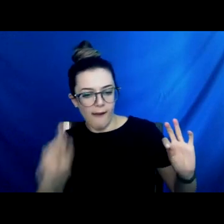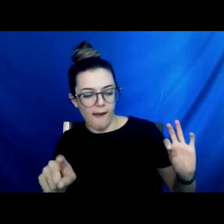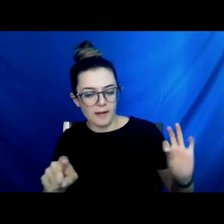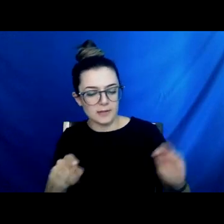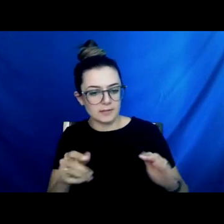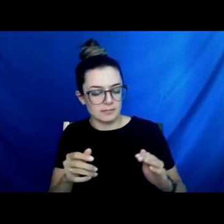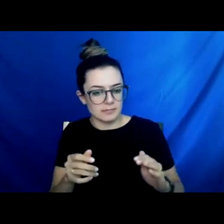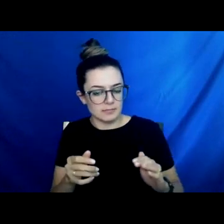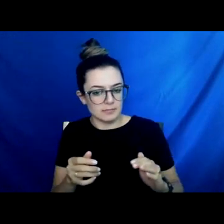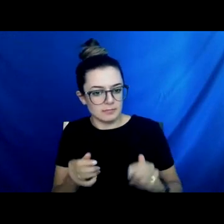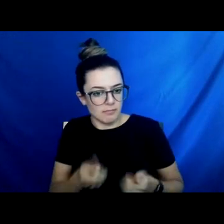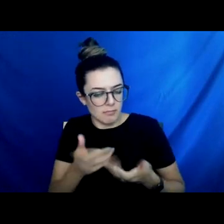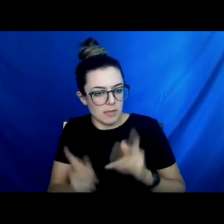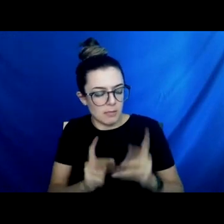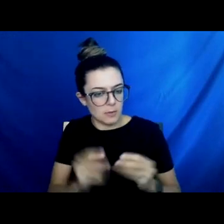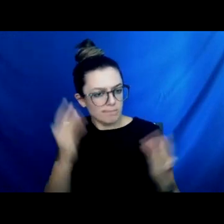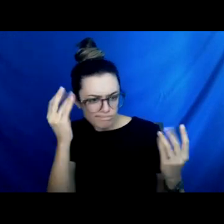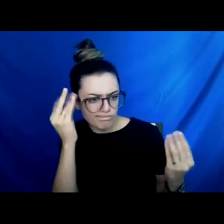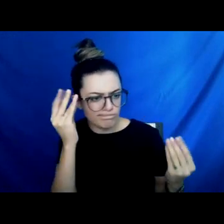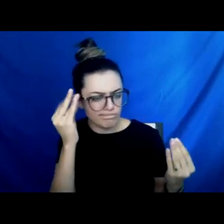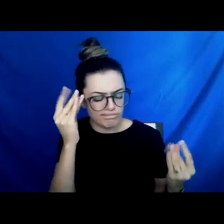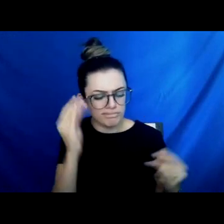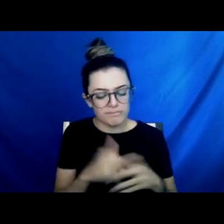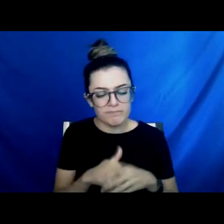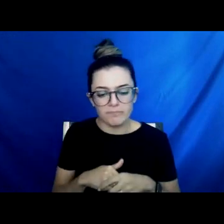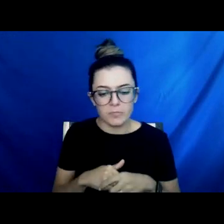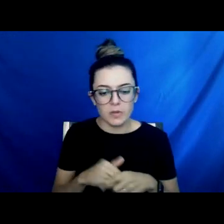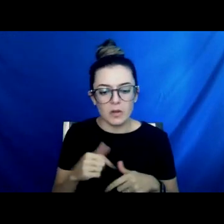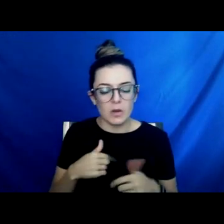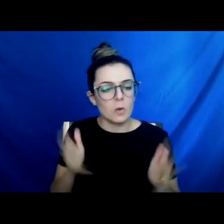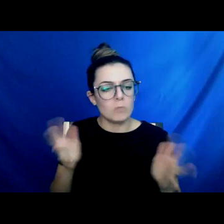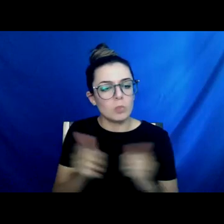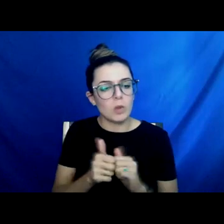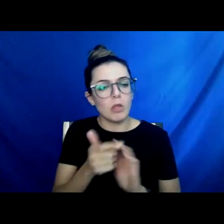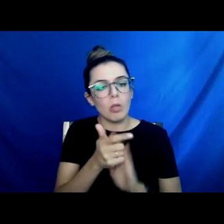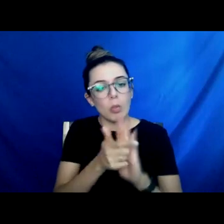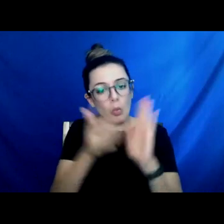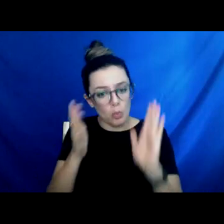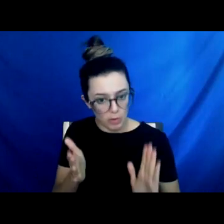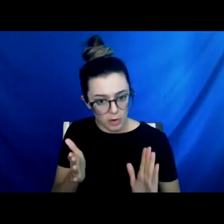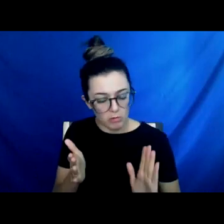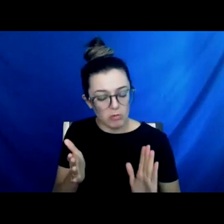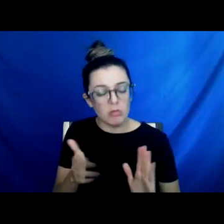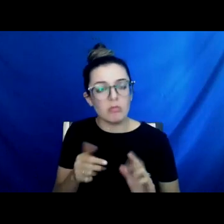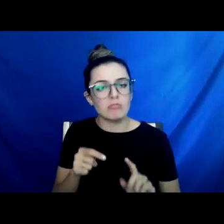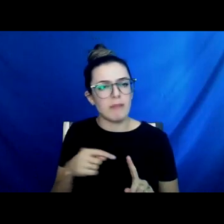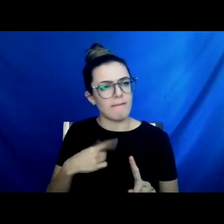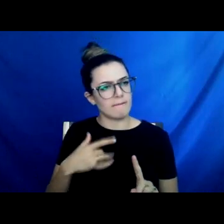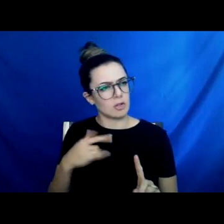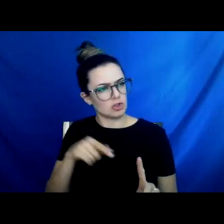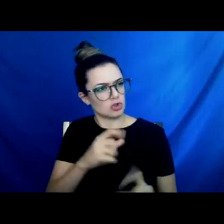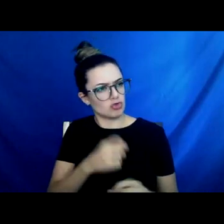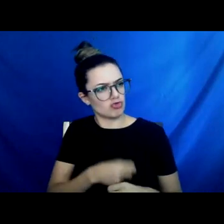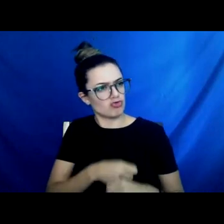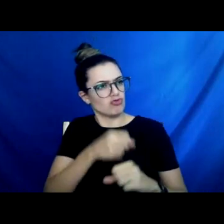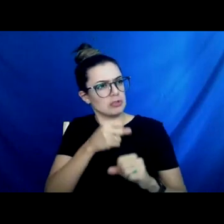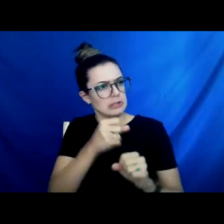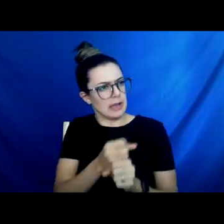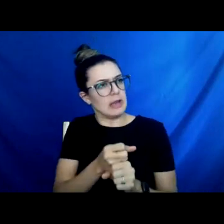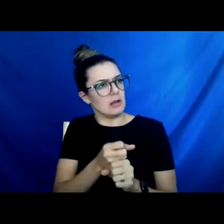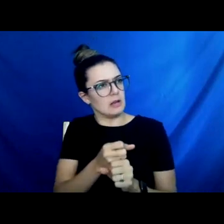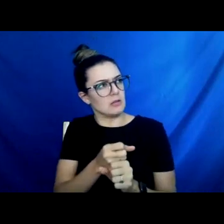up speaking to a lawyer who had been I think she had created it basically, and